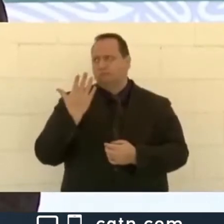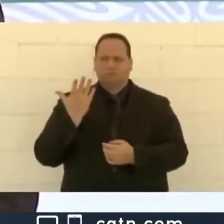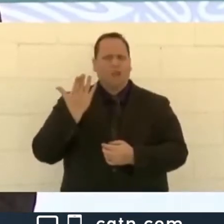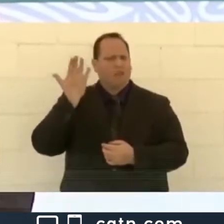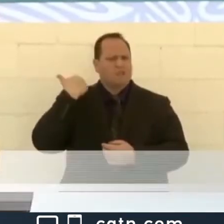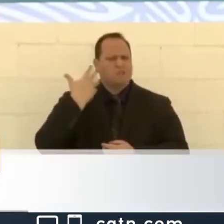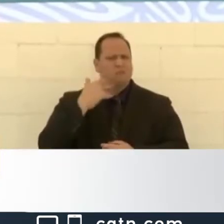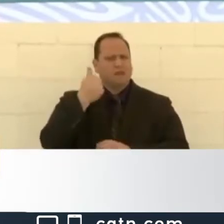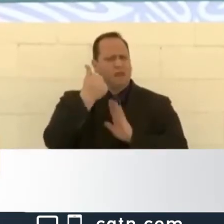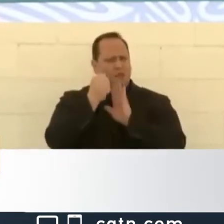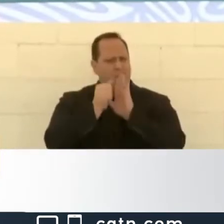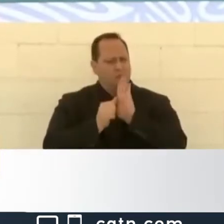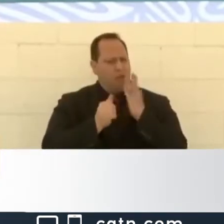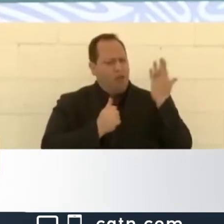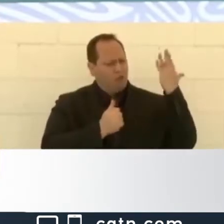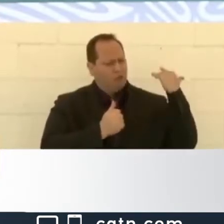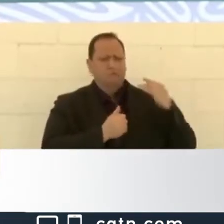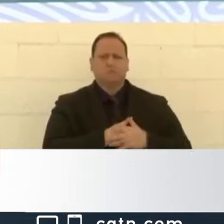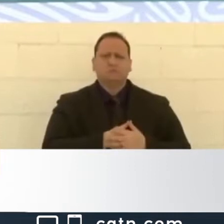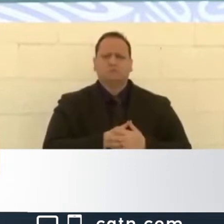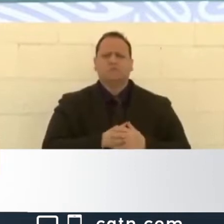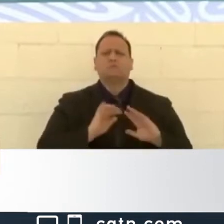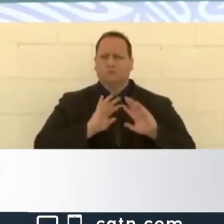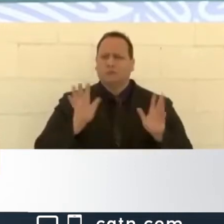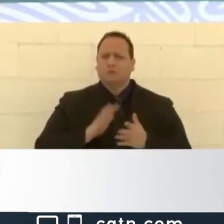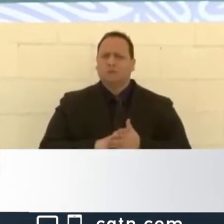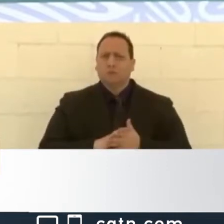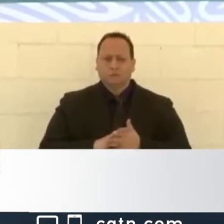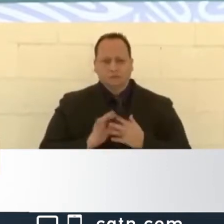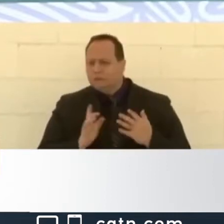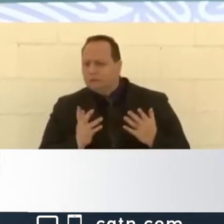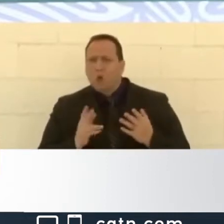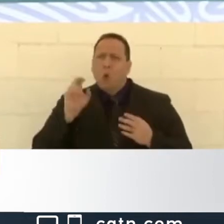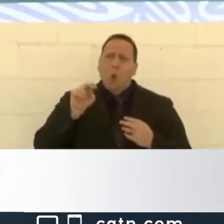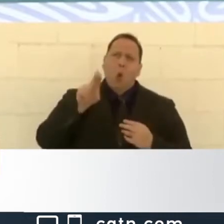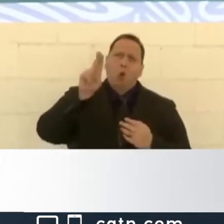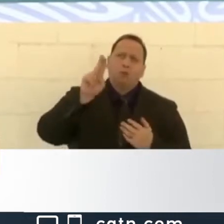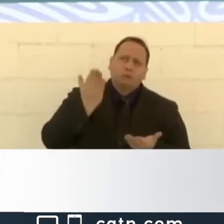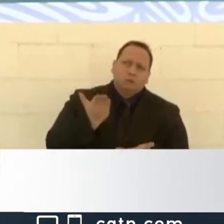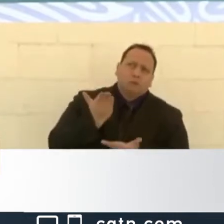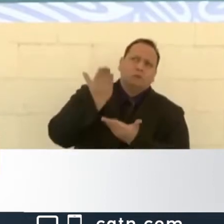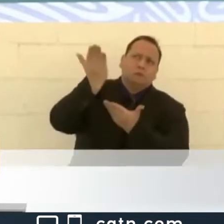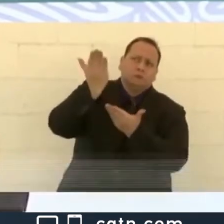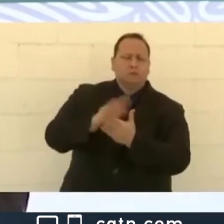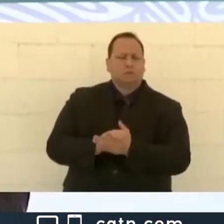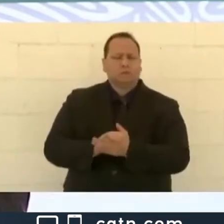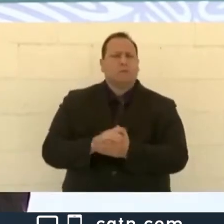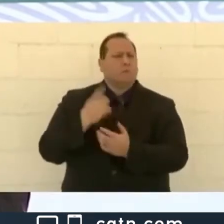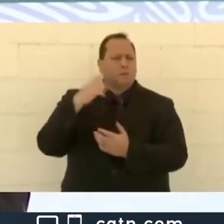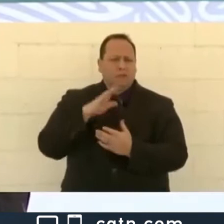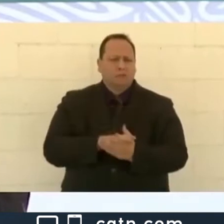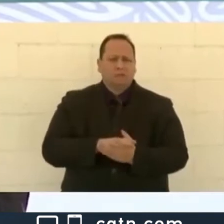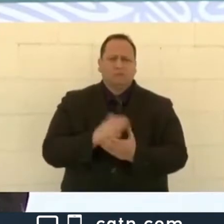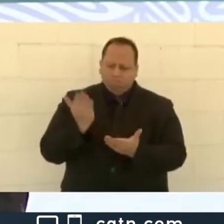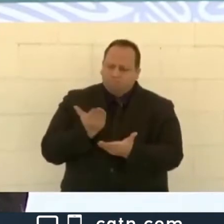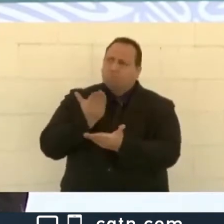Six months ago, we presented a resolution to the United Nations asking rich nations not to hoard the vaccines,